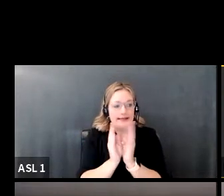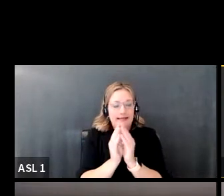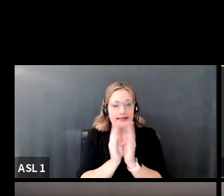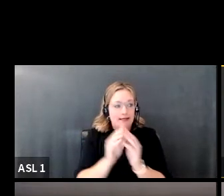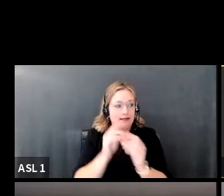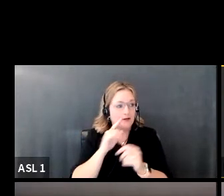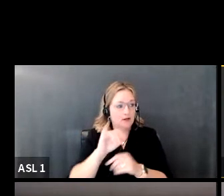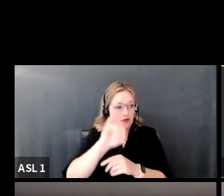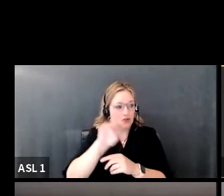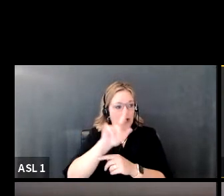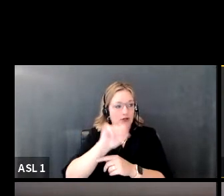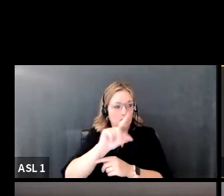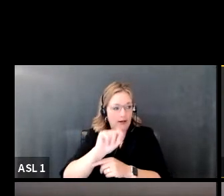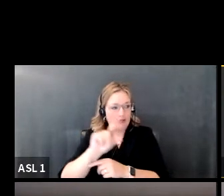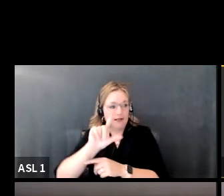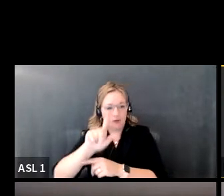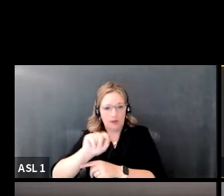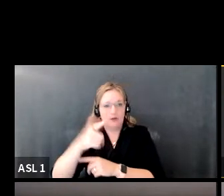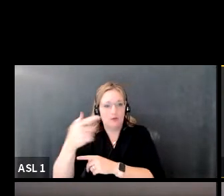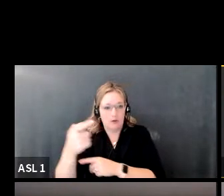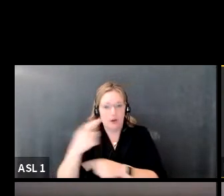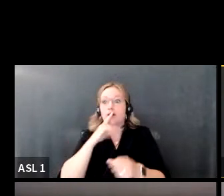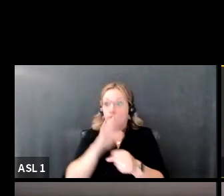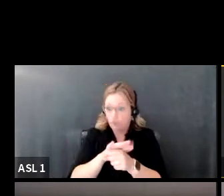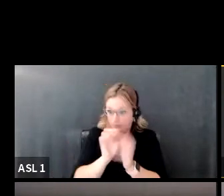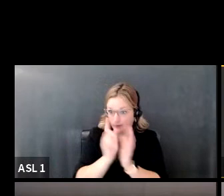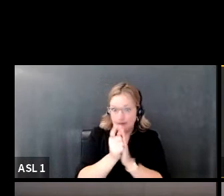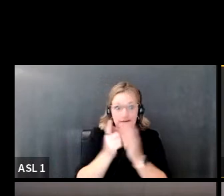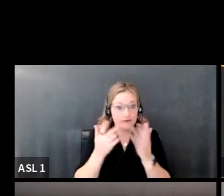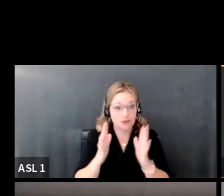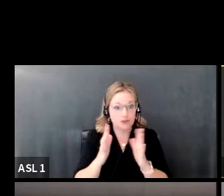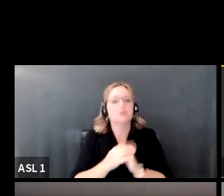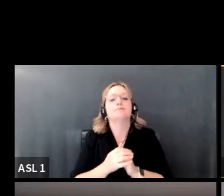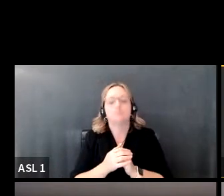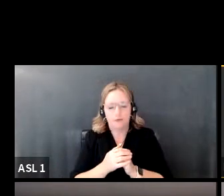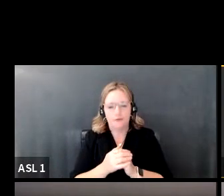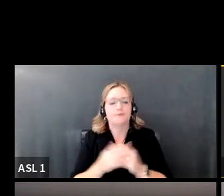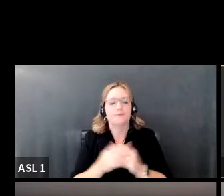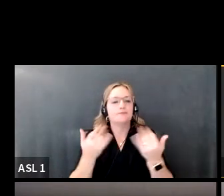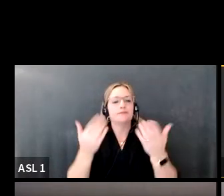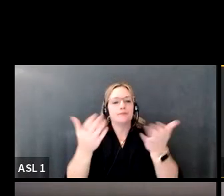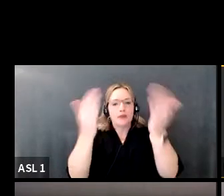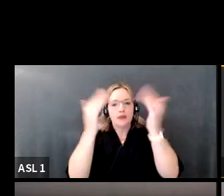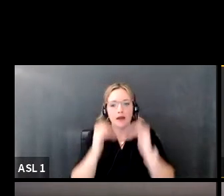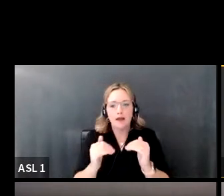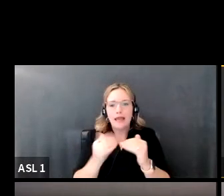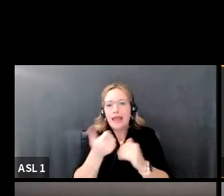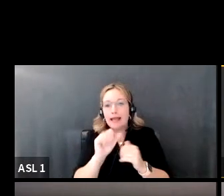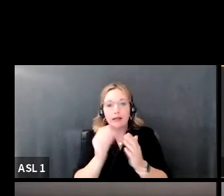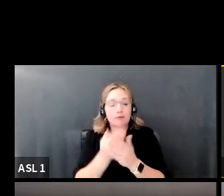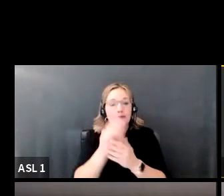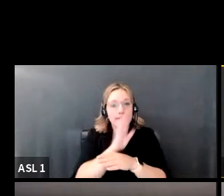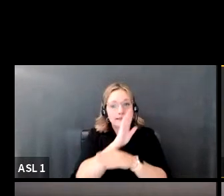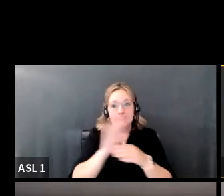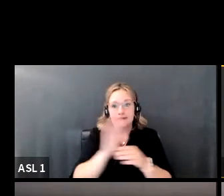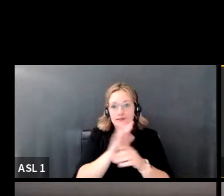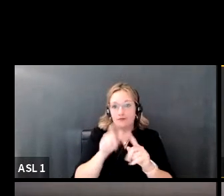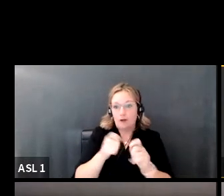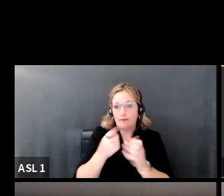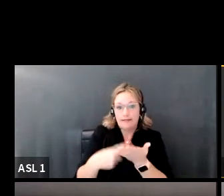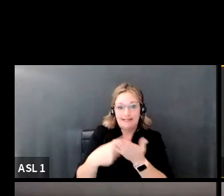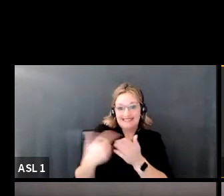confirmed thank you business arising for the minutes is there any business arising from the